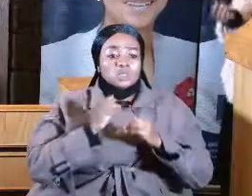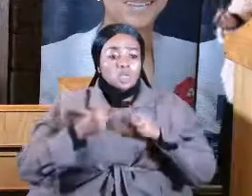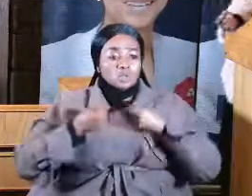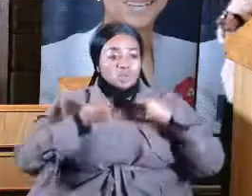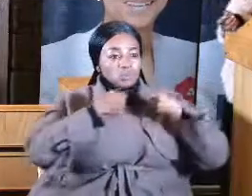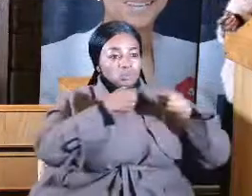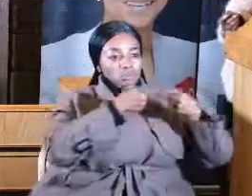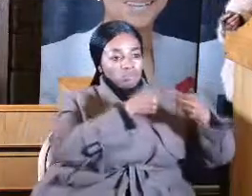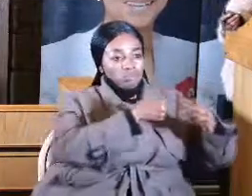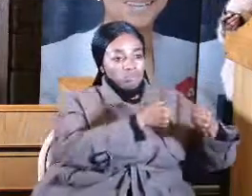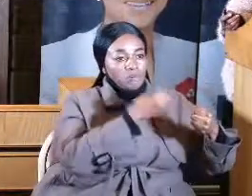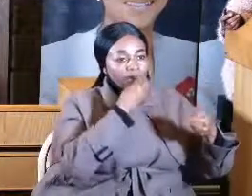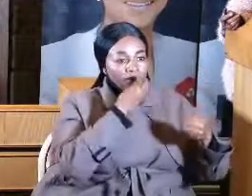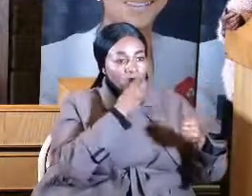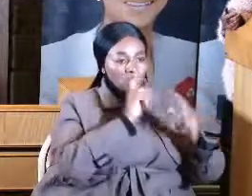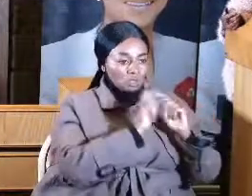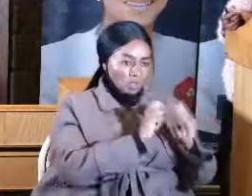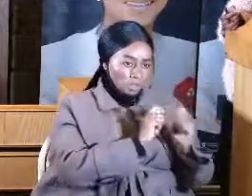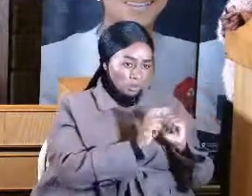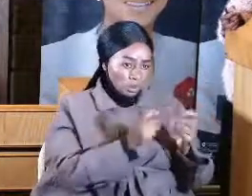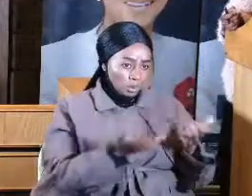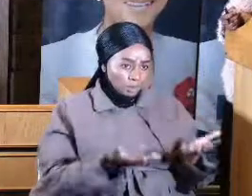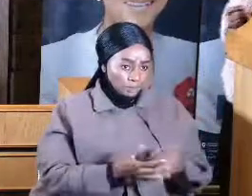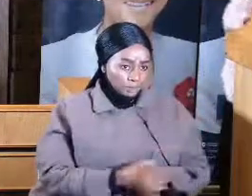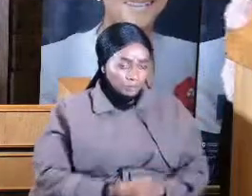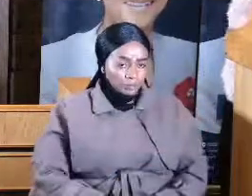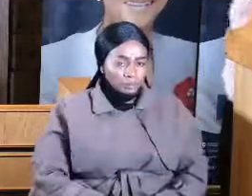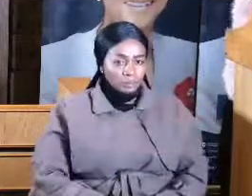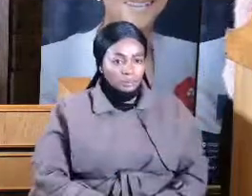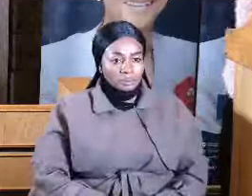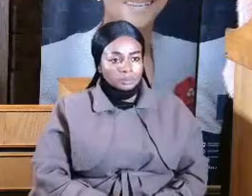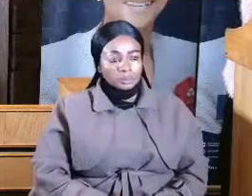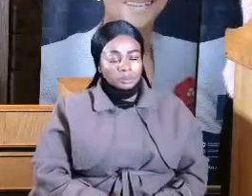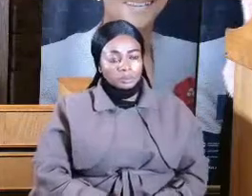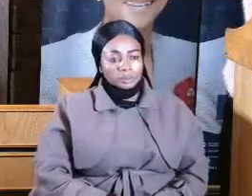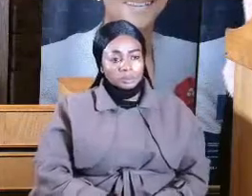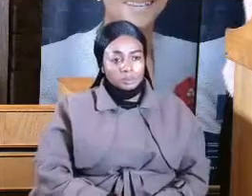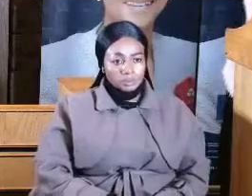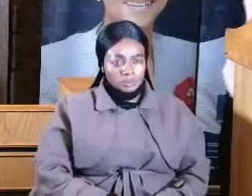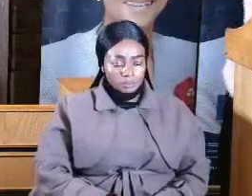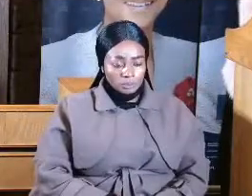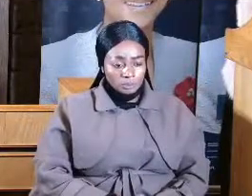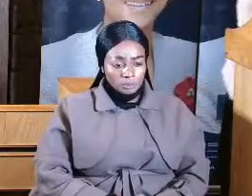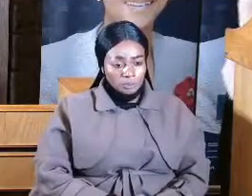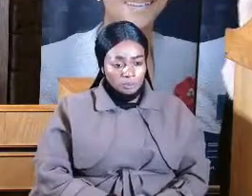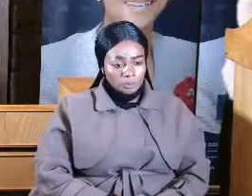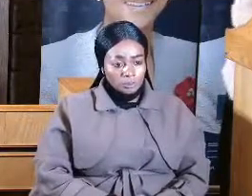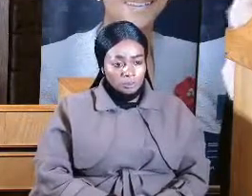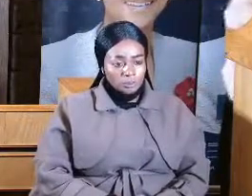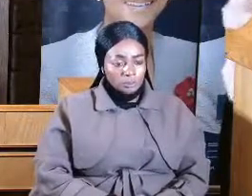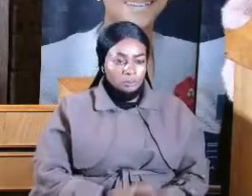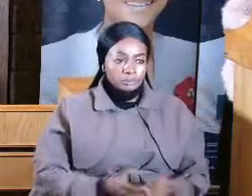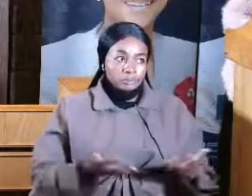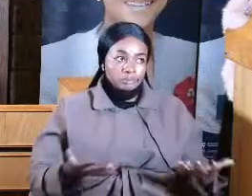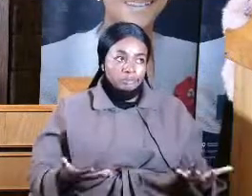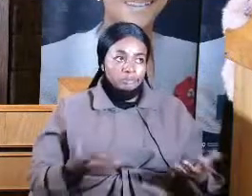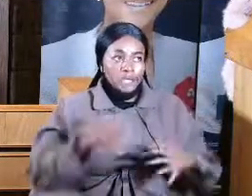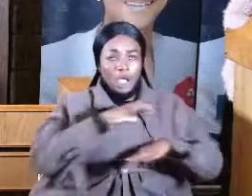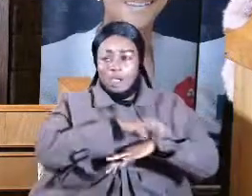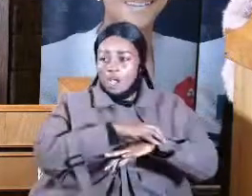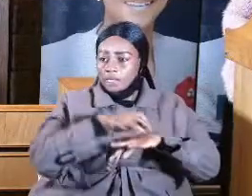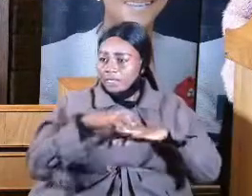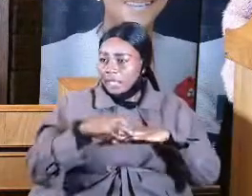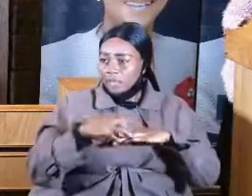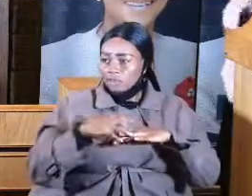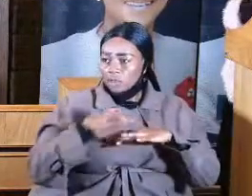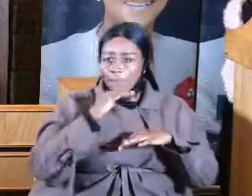outsource, you know, for such activities. So, I mean, agriculture is not only